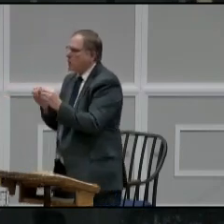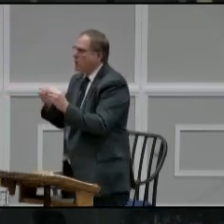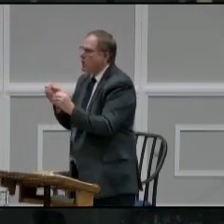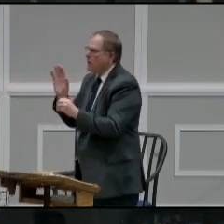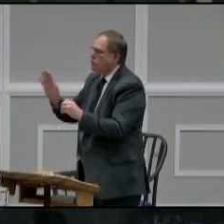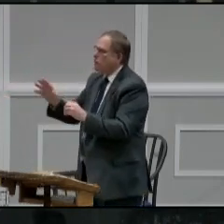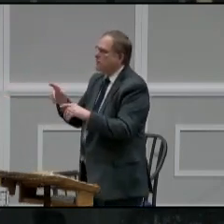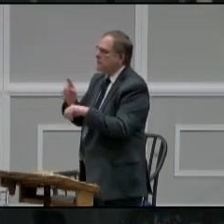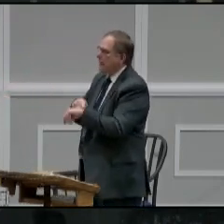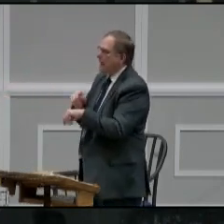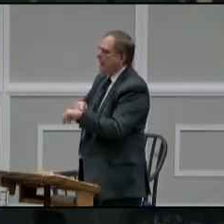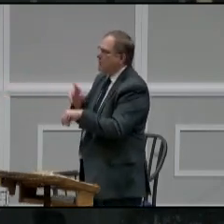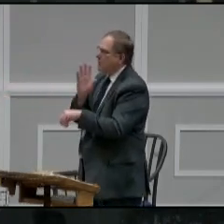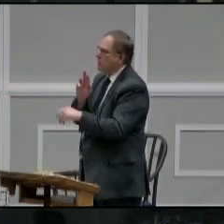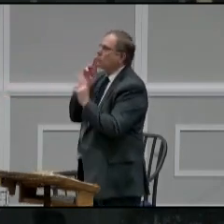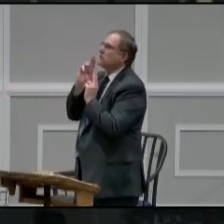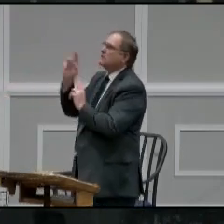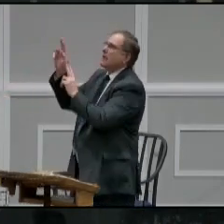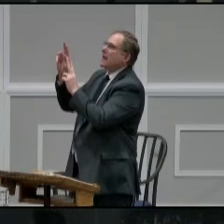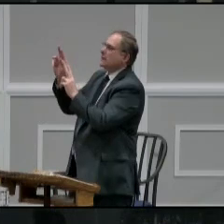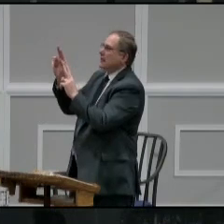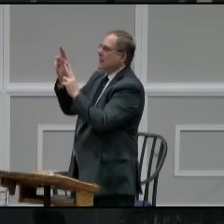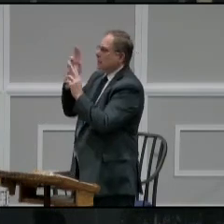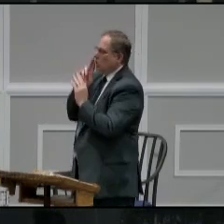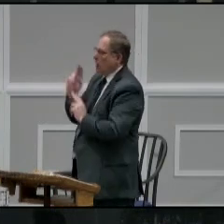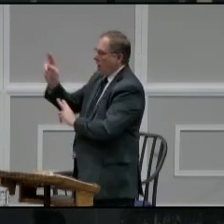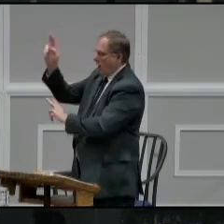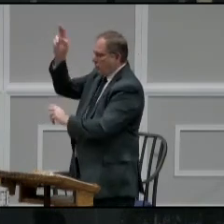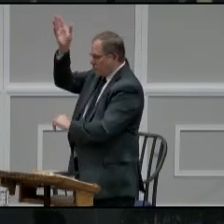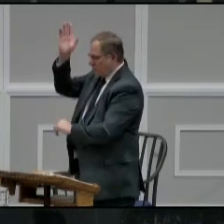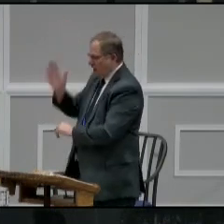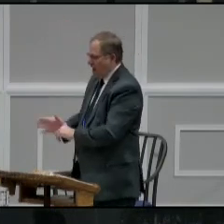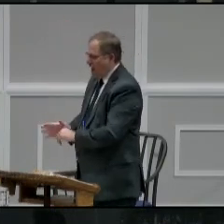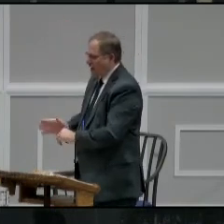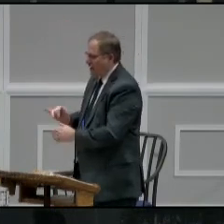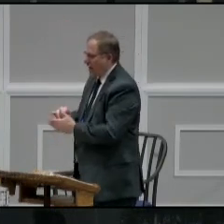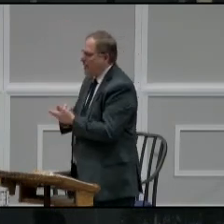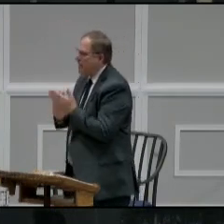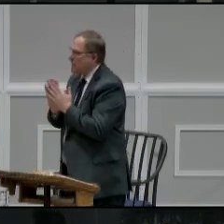time, reverence, or energy than God Almighty.